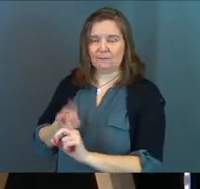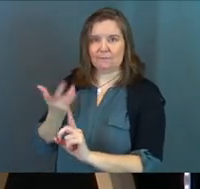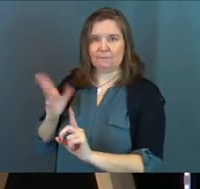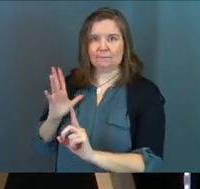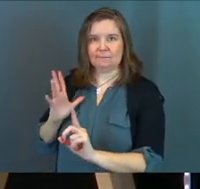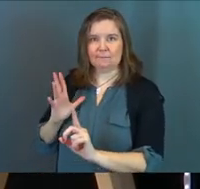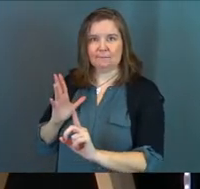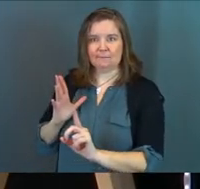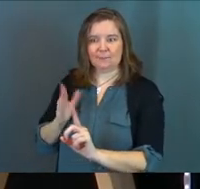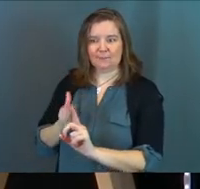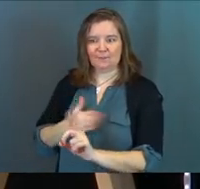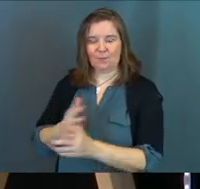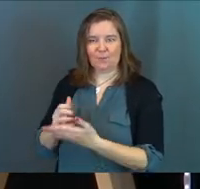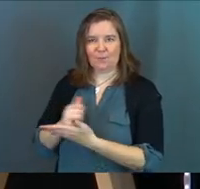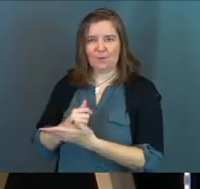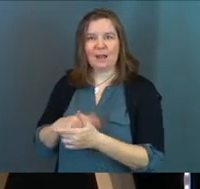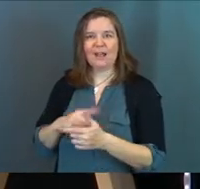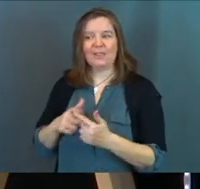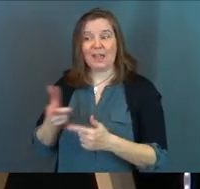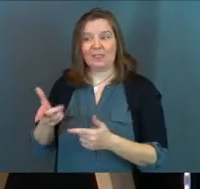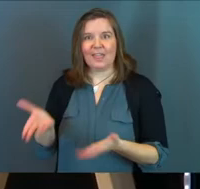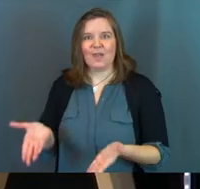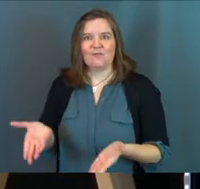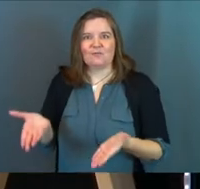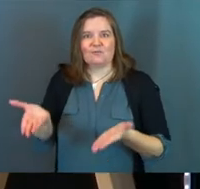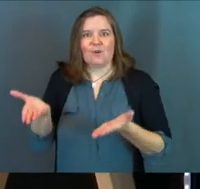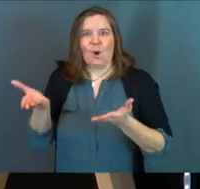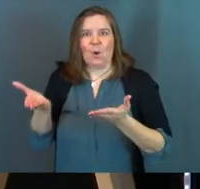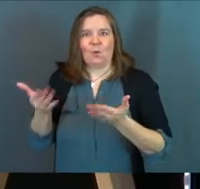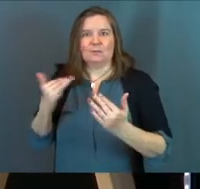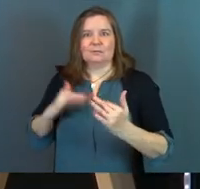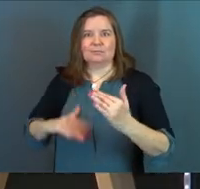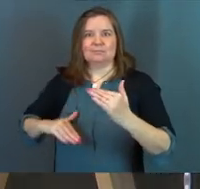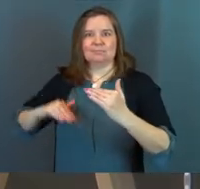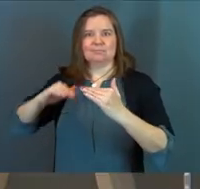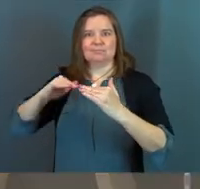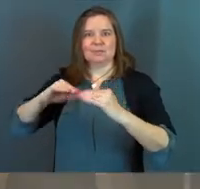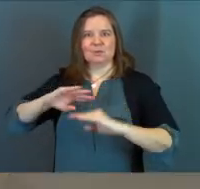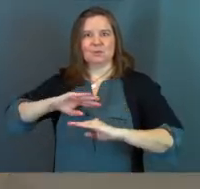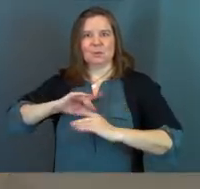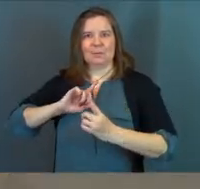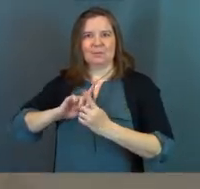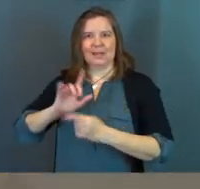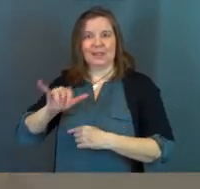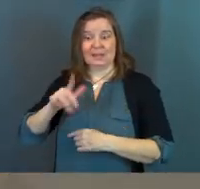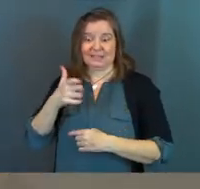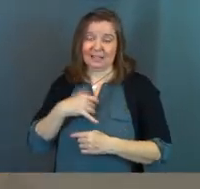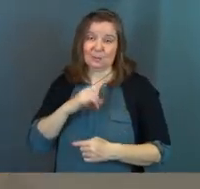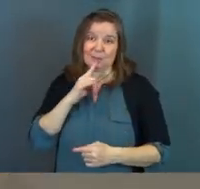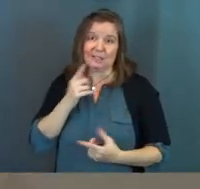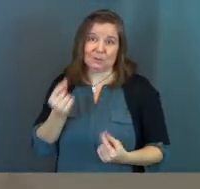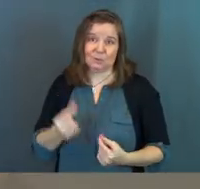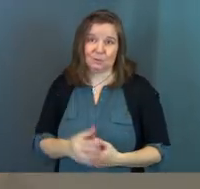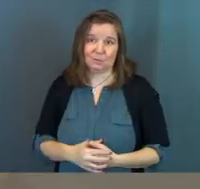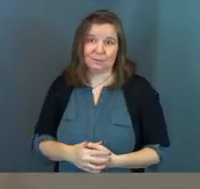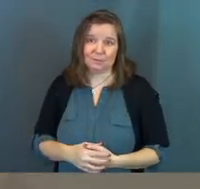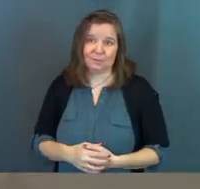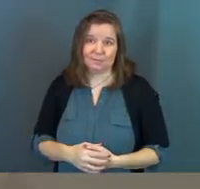them. And then they rose to it. Because that's what kids do.